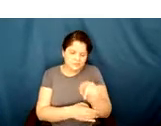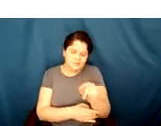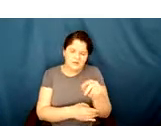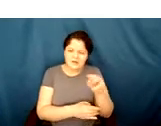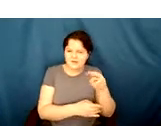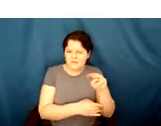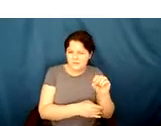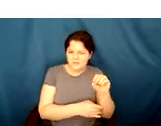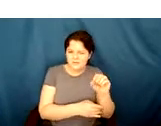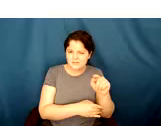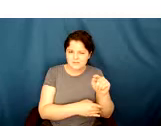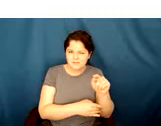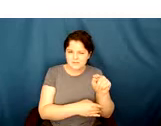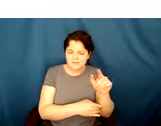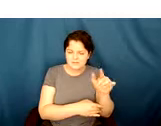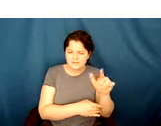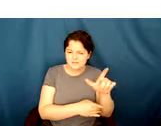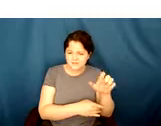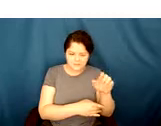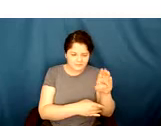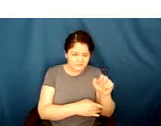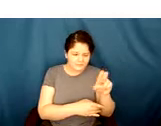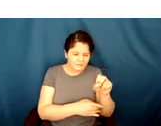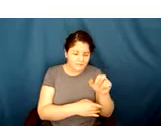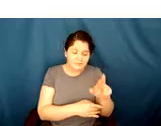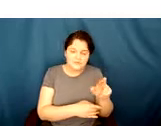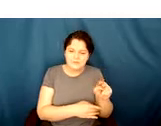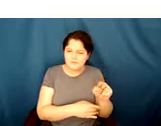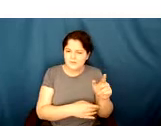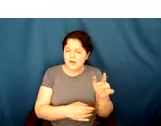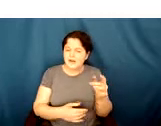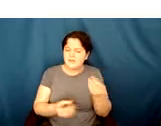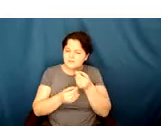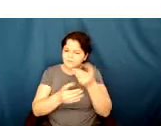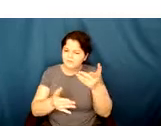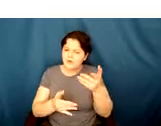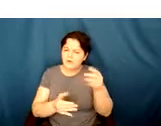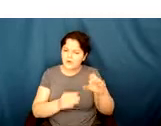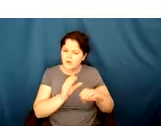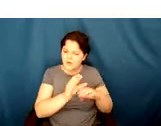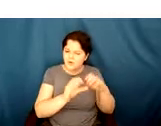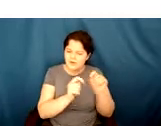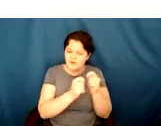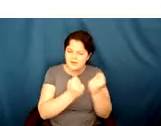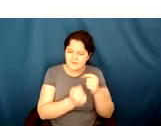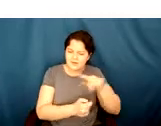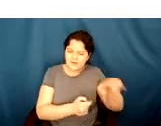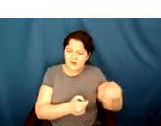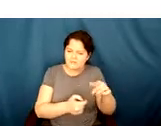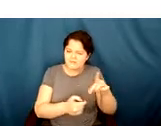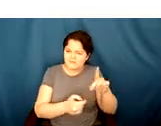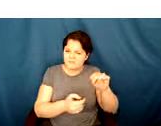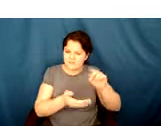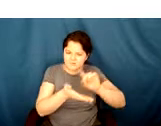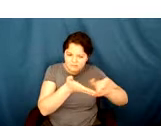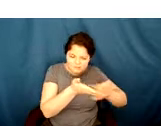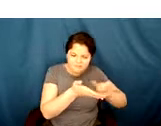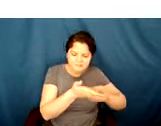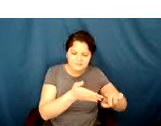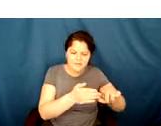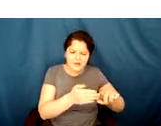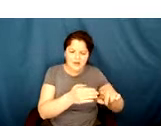late November, a team of inspectors from PennDOT had been doing a track inspection, and they discovered some corrosion on